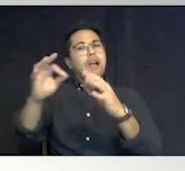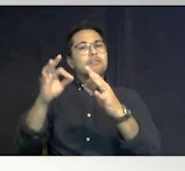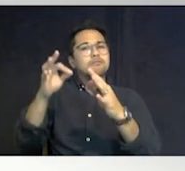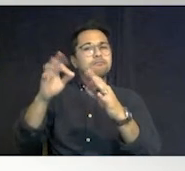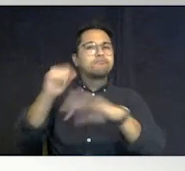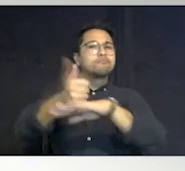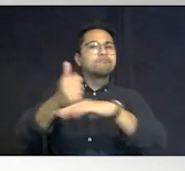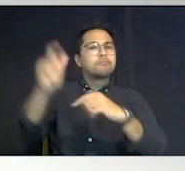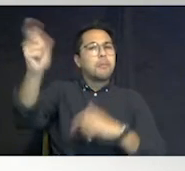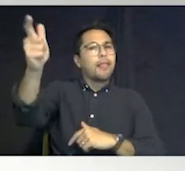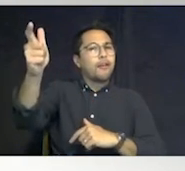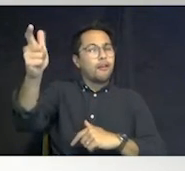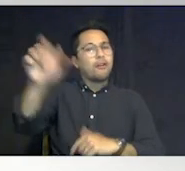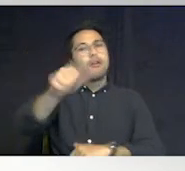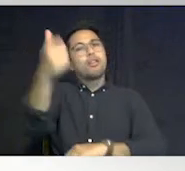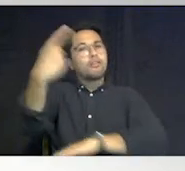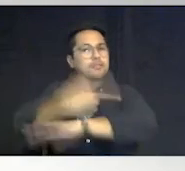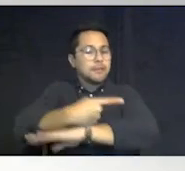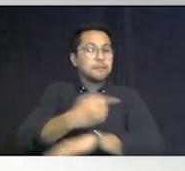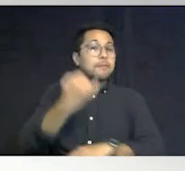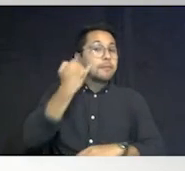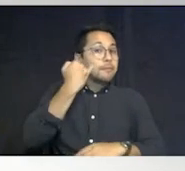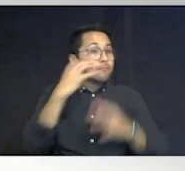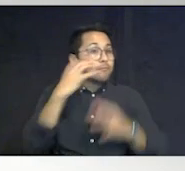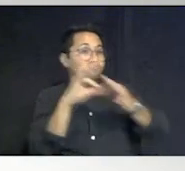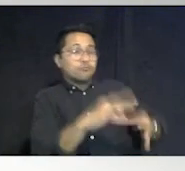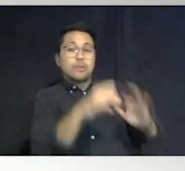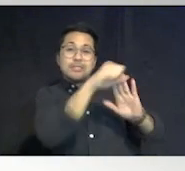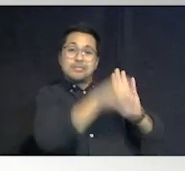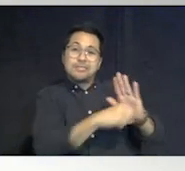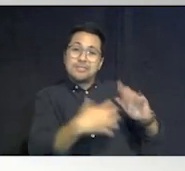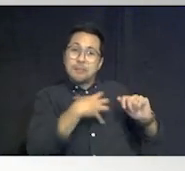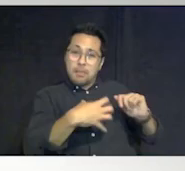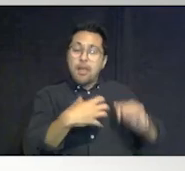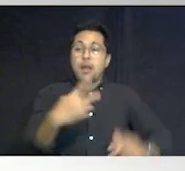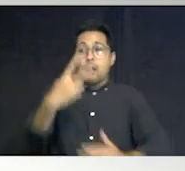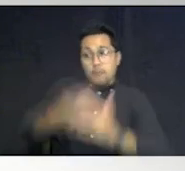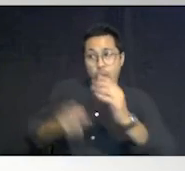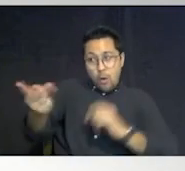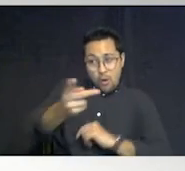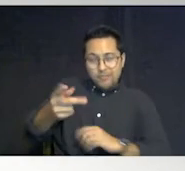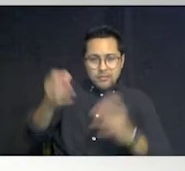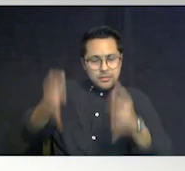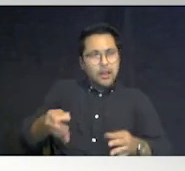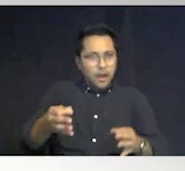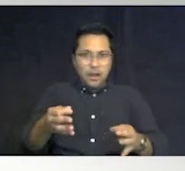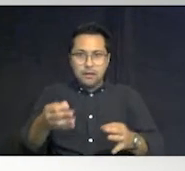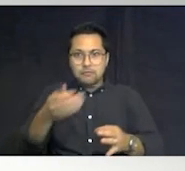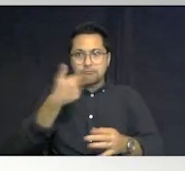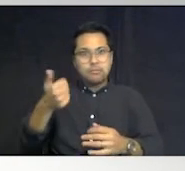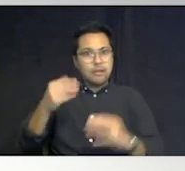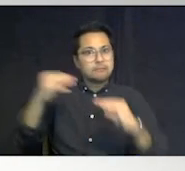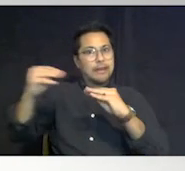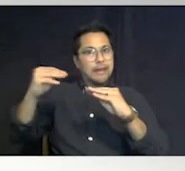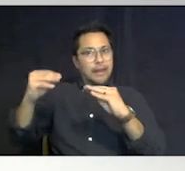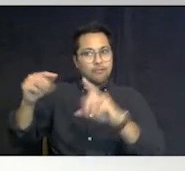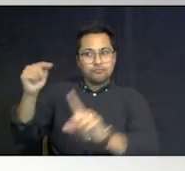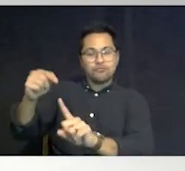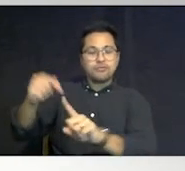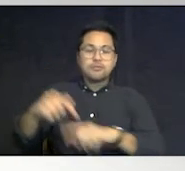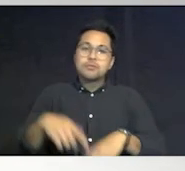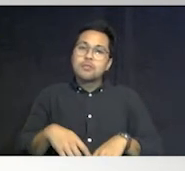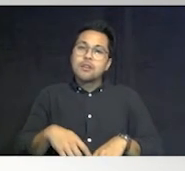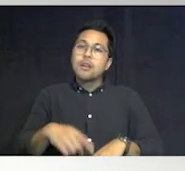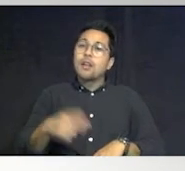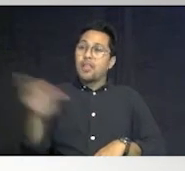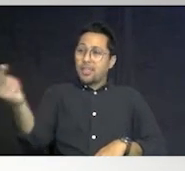through mediation. If tied to a state complaint and both parties have agreed to pursue mediation to resolve the allegations, and the parties